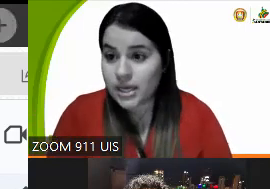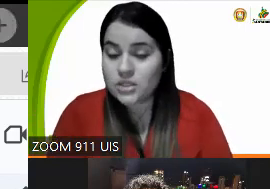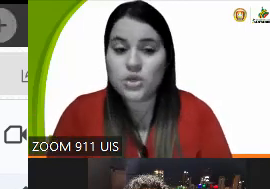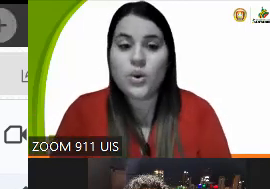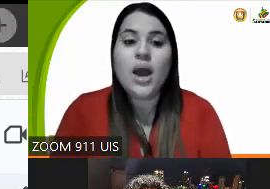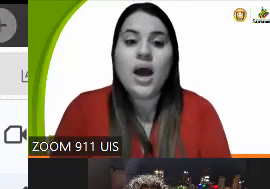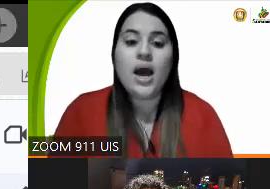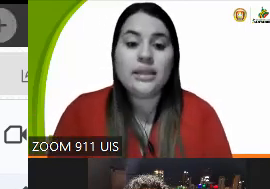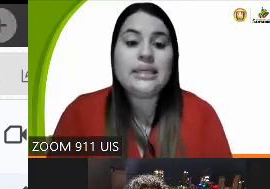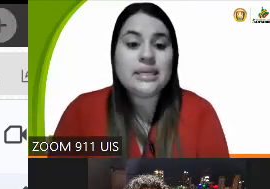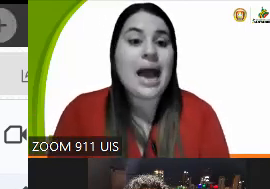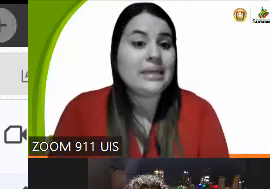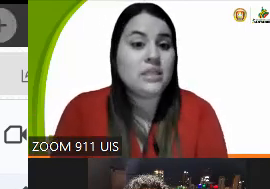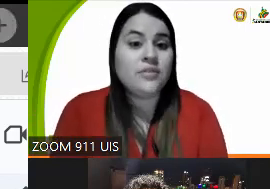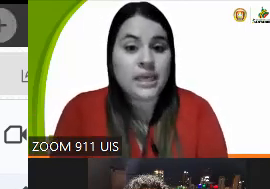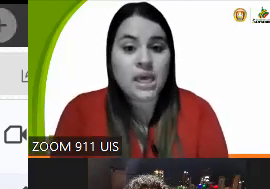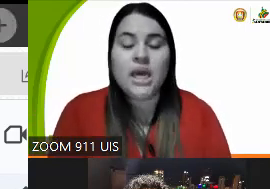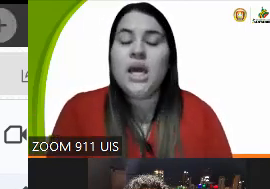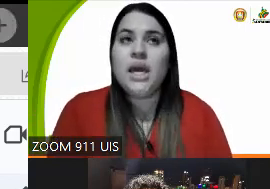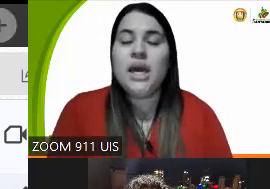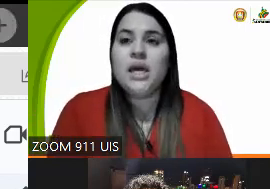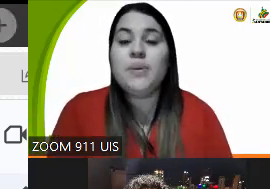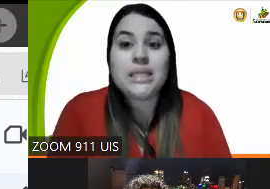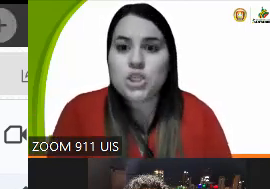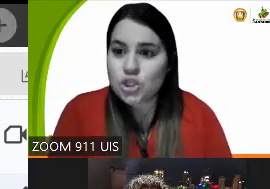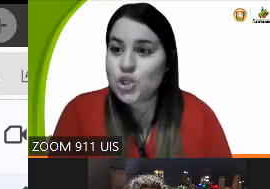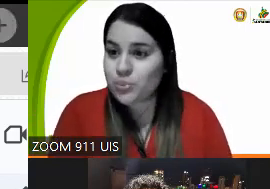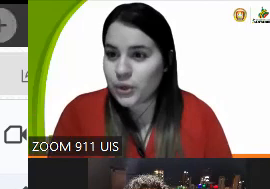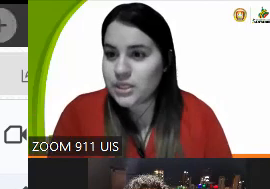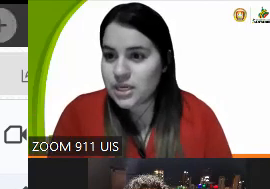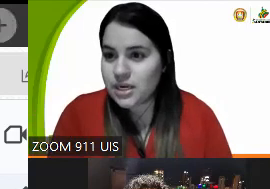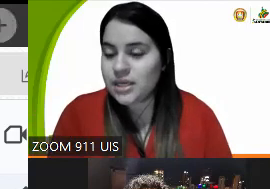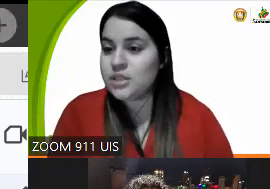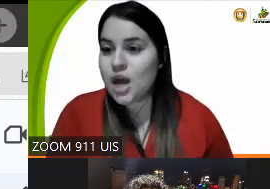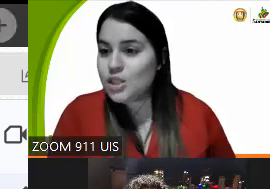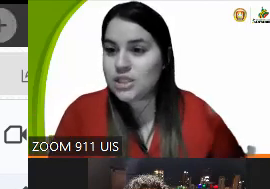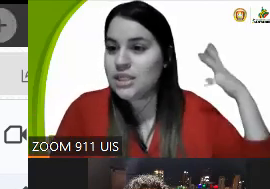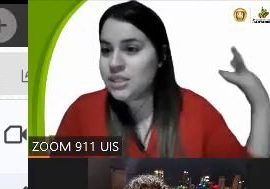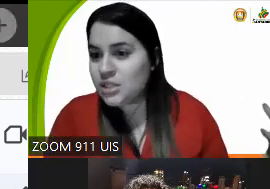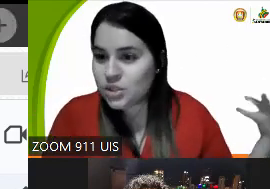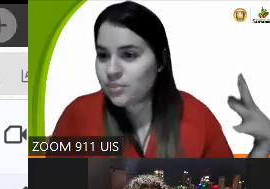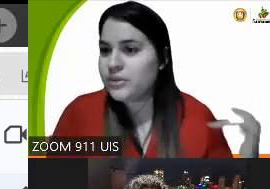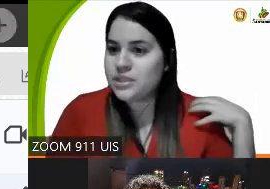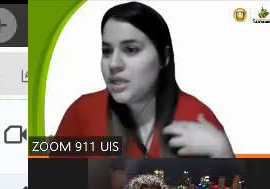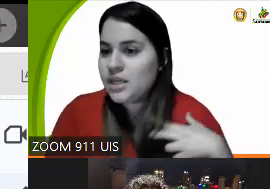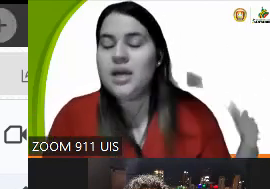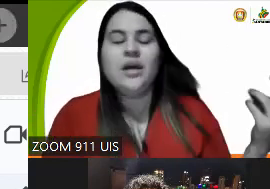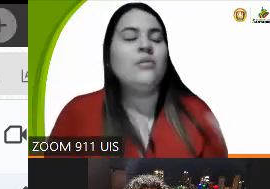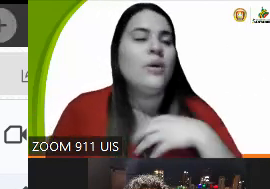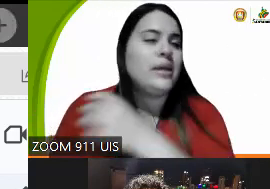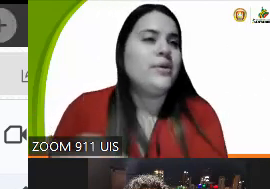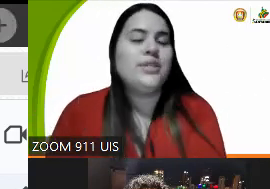your eyes. So listen actively and pay attention to the person. It's not just listening to the